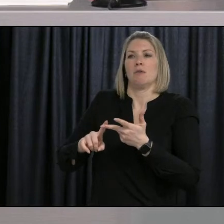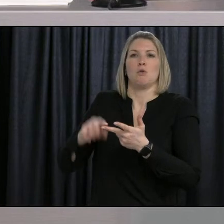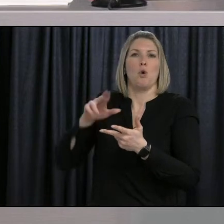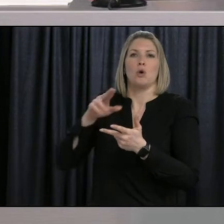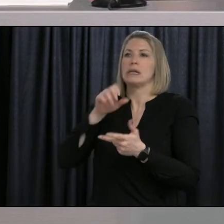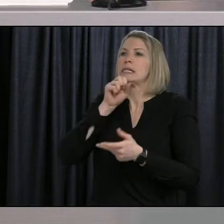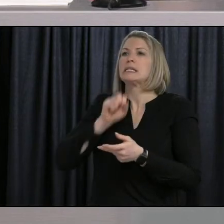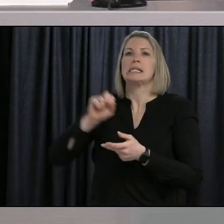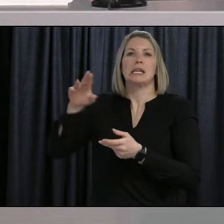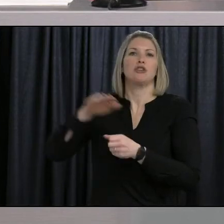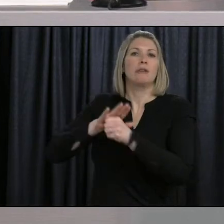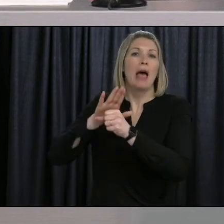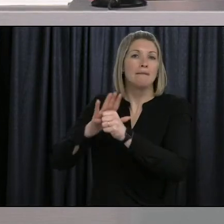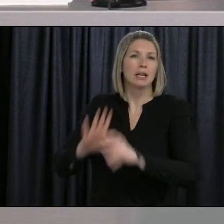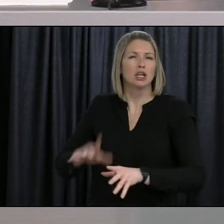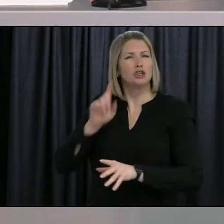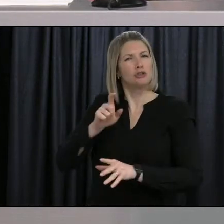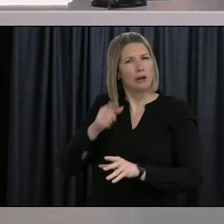the wider national perspective?